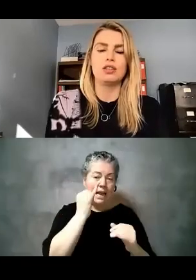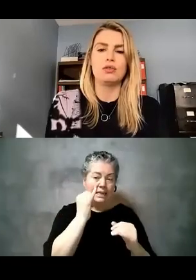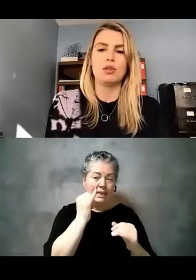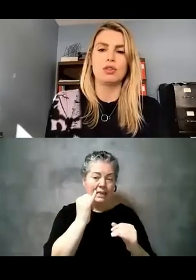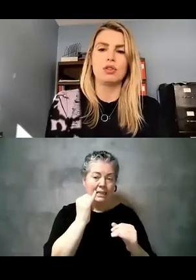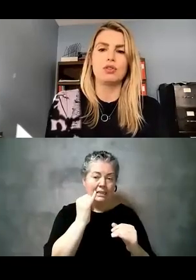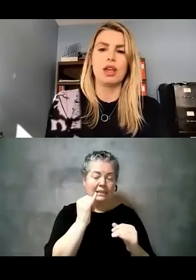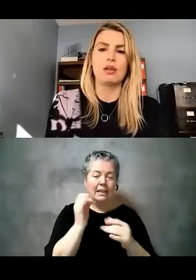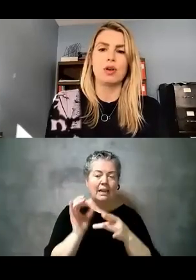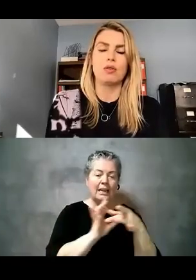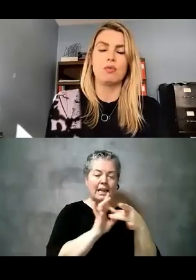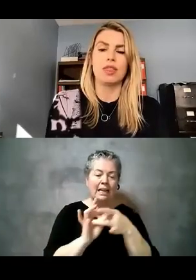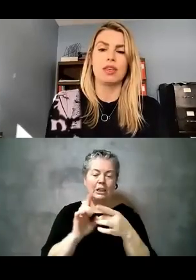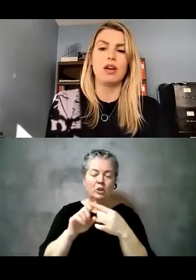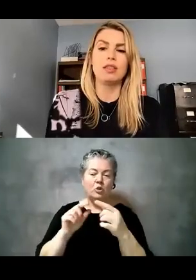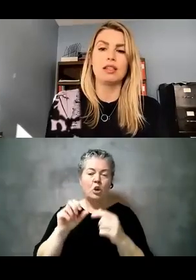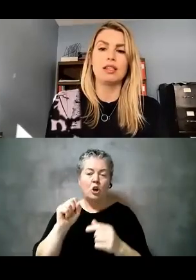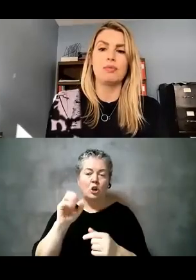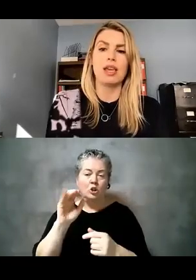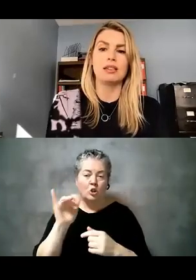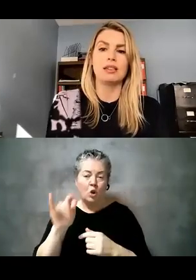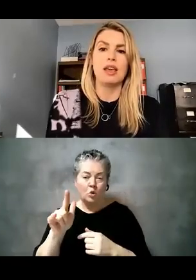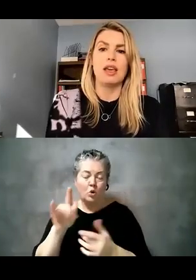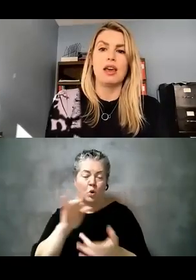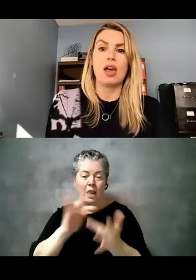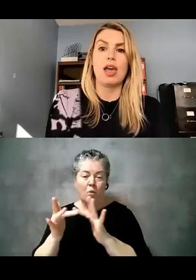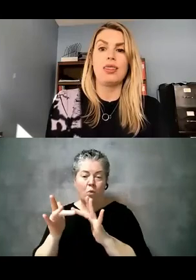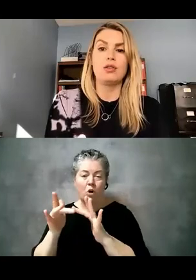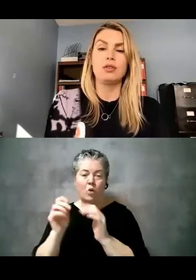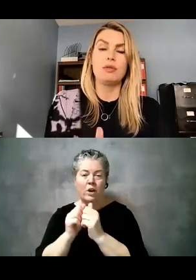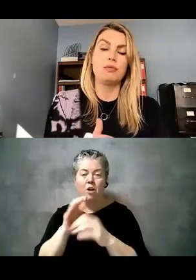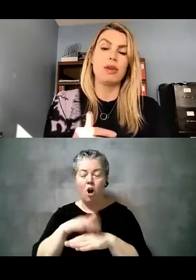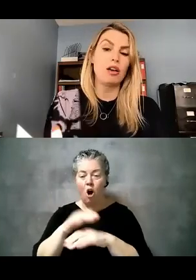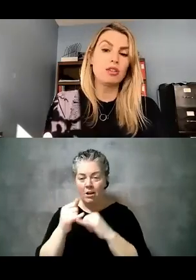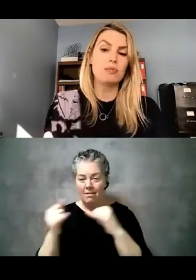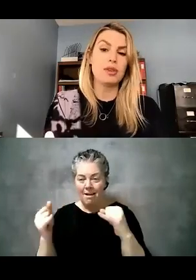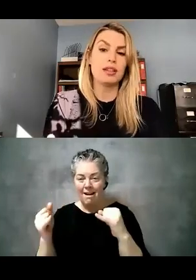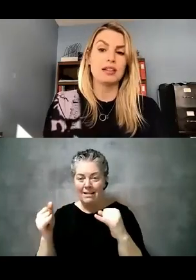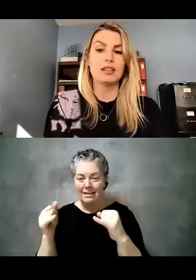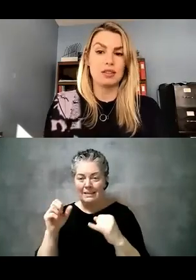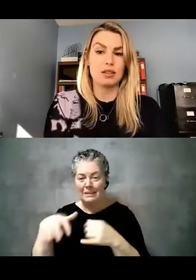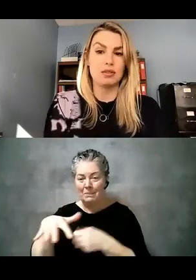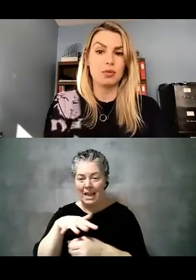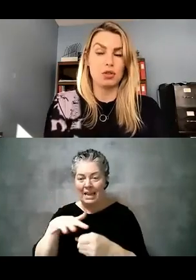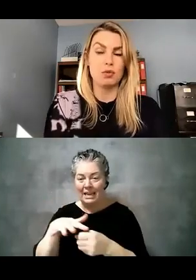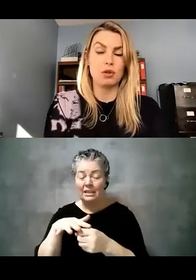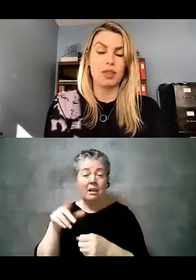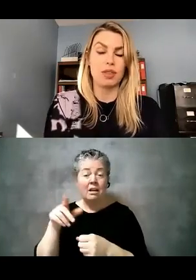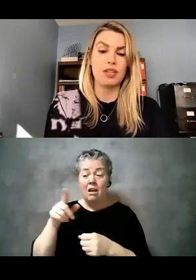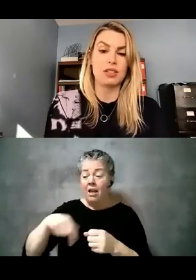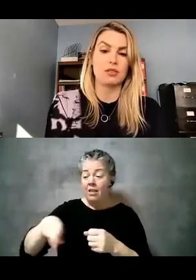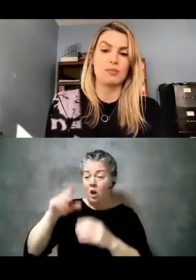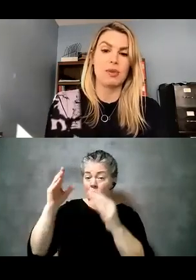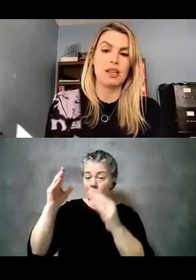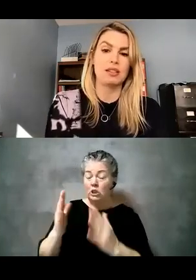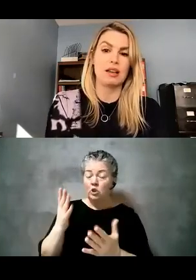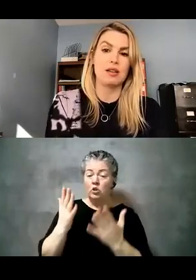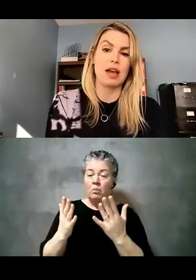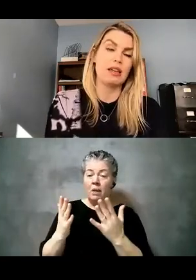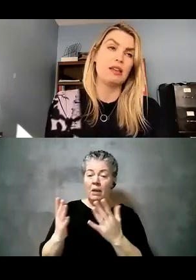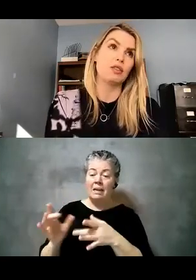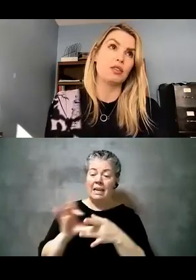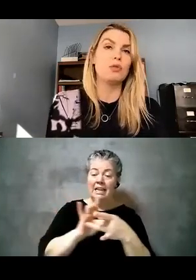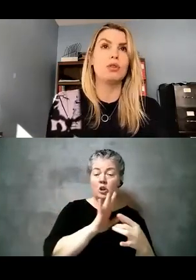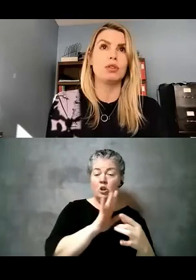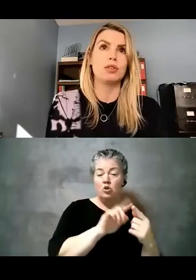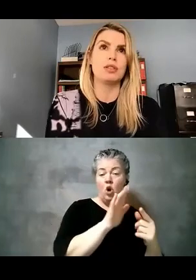links to her social network within online space. And those people may also be connected to her within physical space,